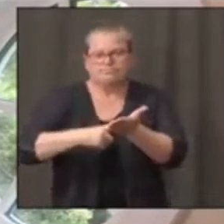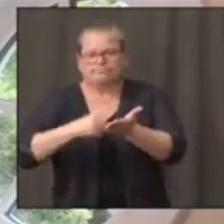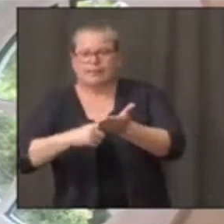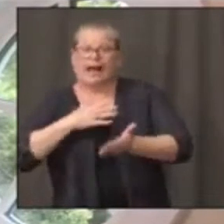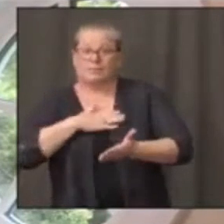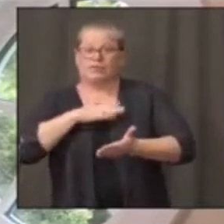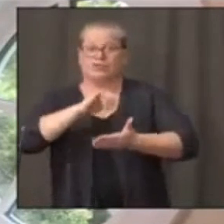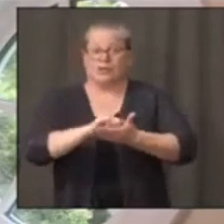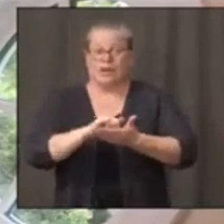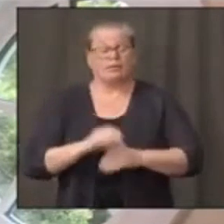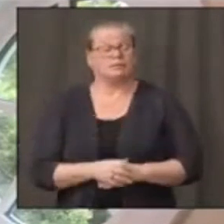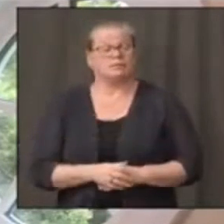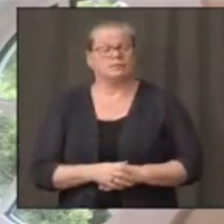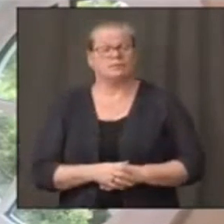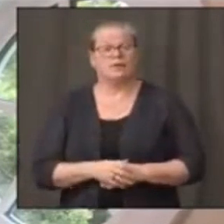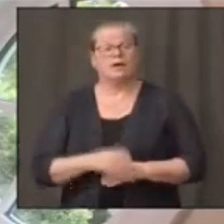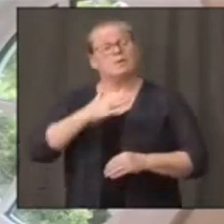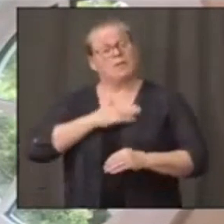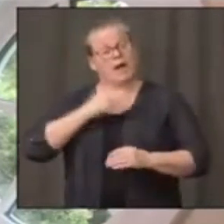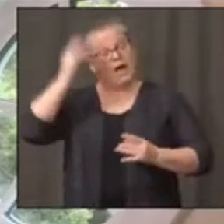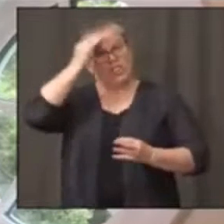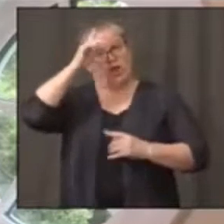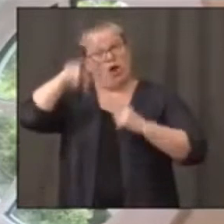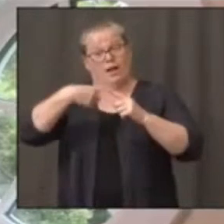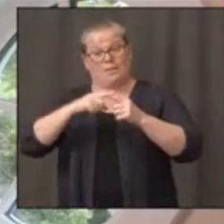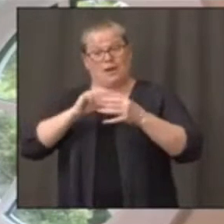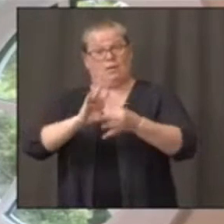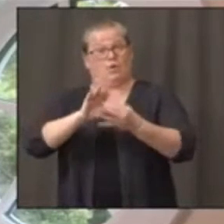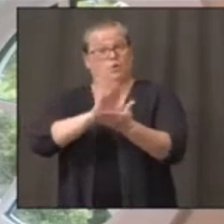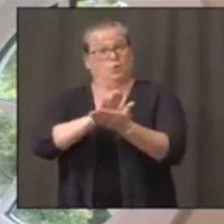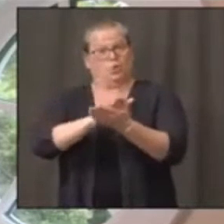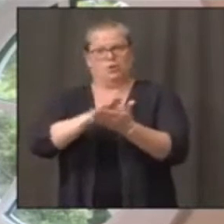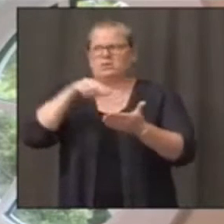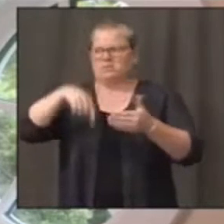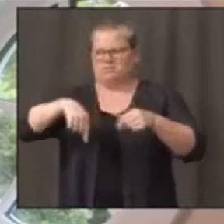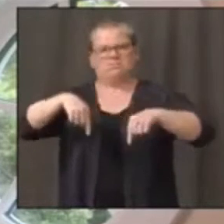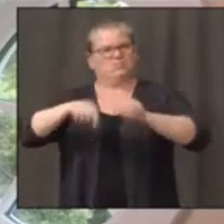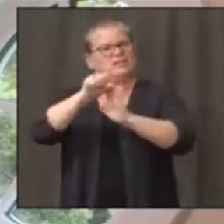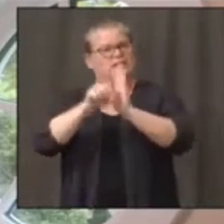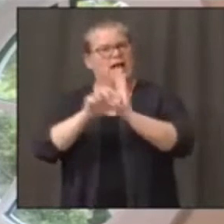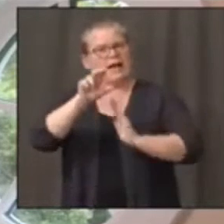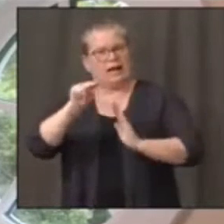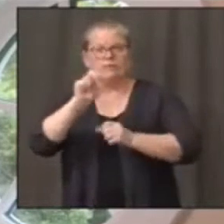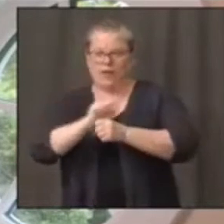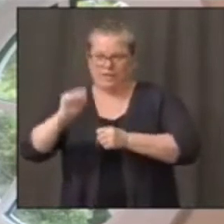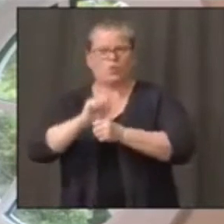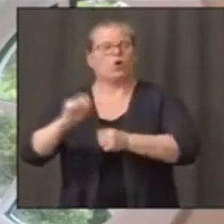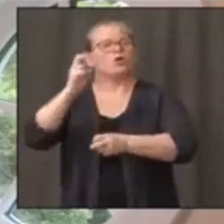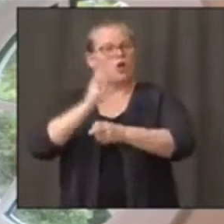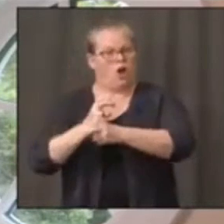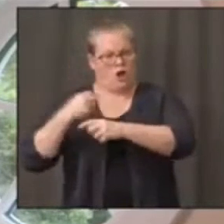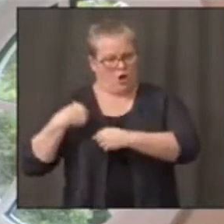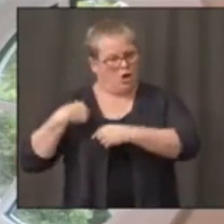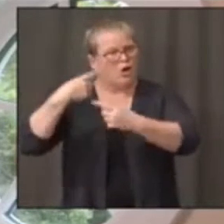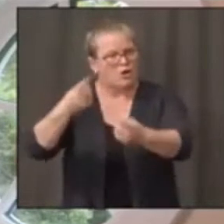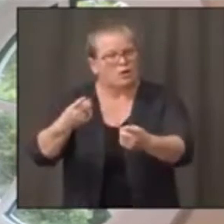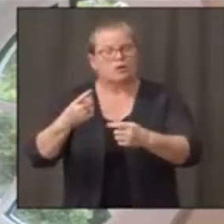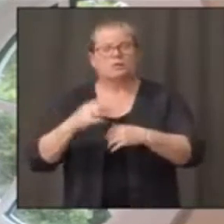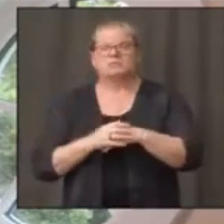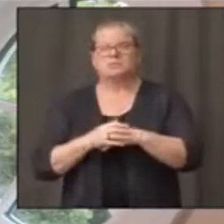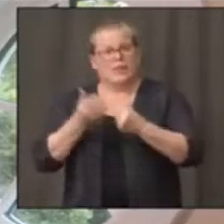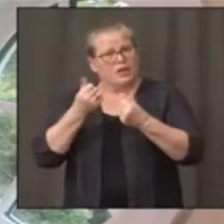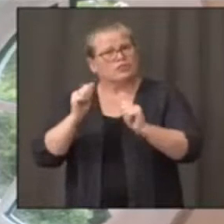This state's worked very hard with a diverse set of stakeholders to craft a plan that I think tries to lean forward to return kids to school for at